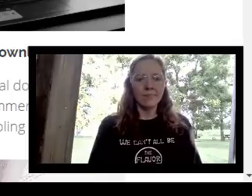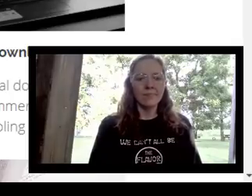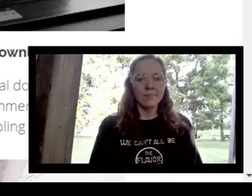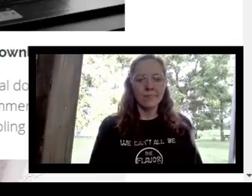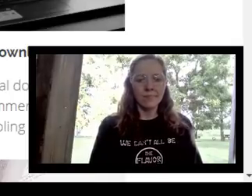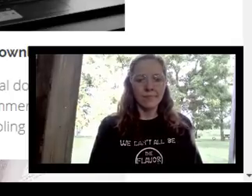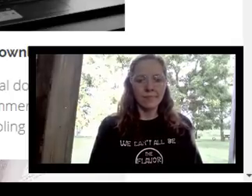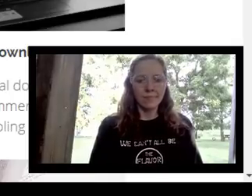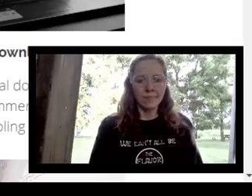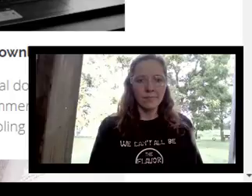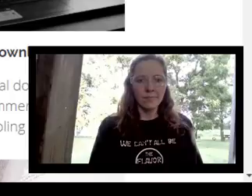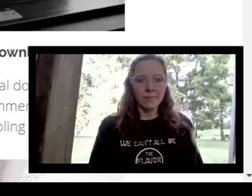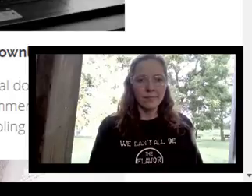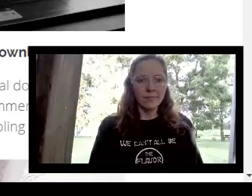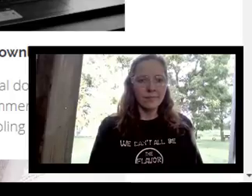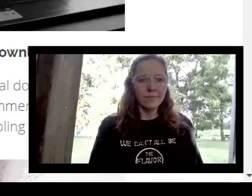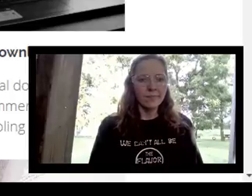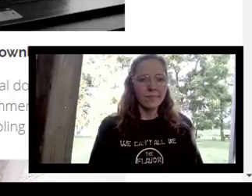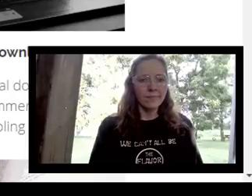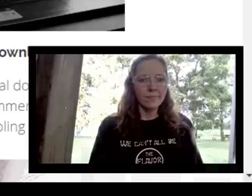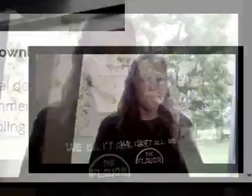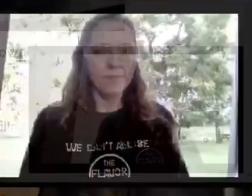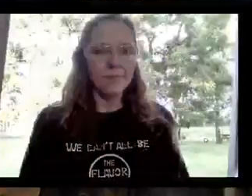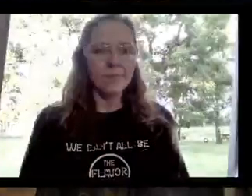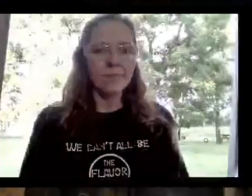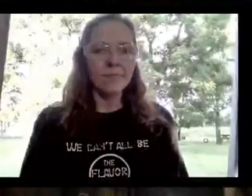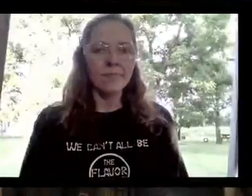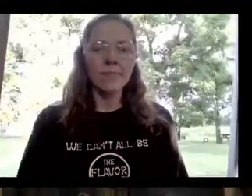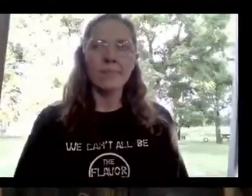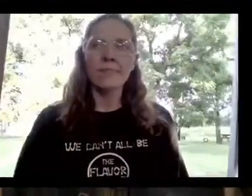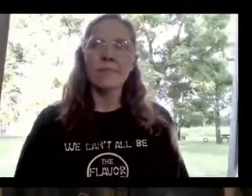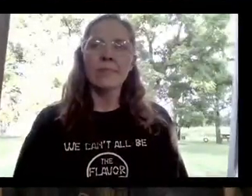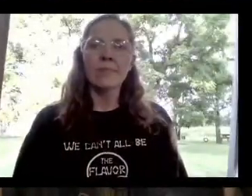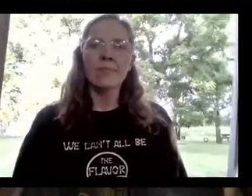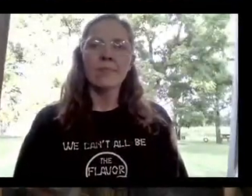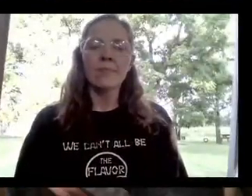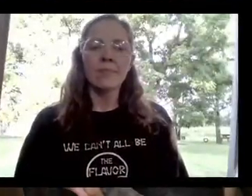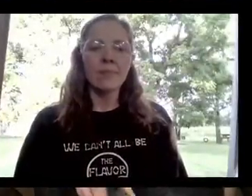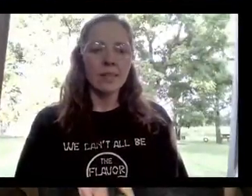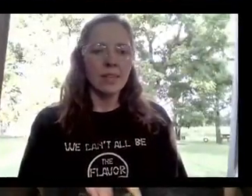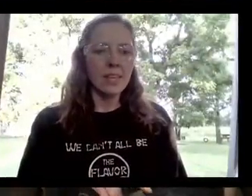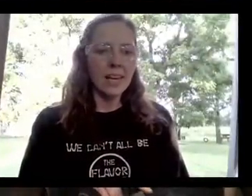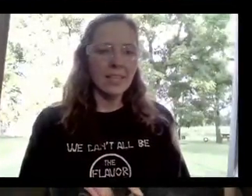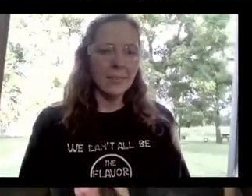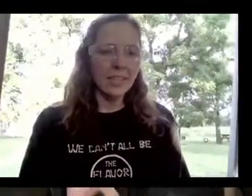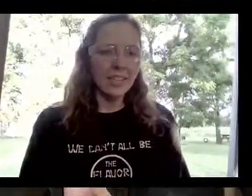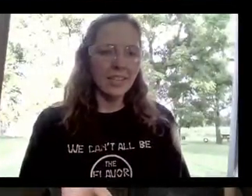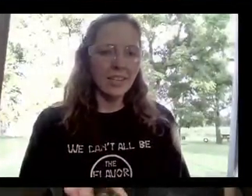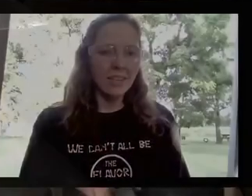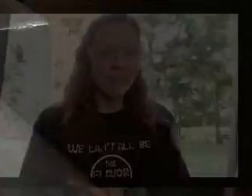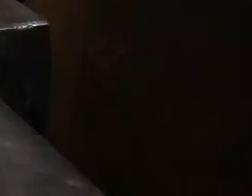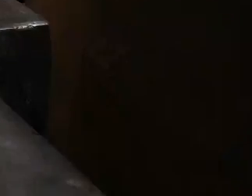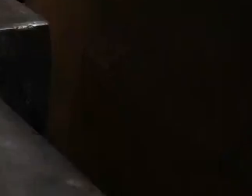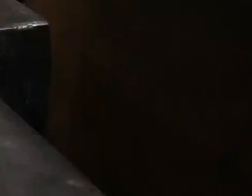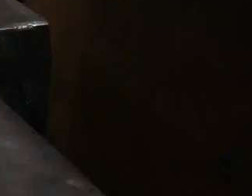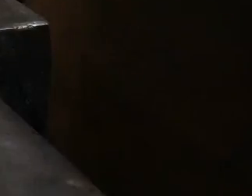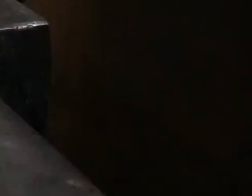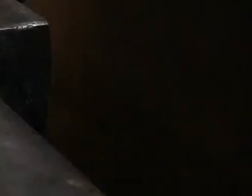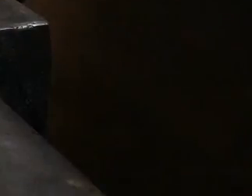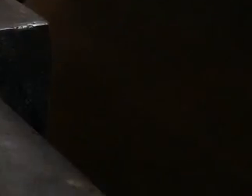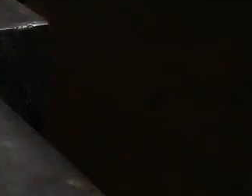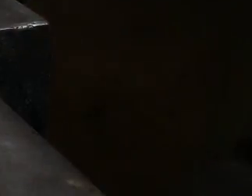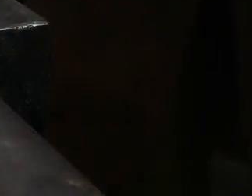these are the swedge blocks of the kind. I did a video on this a little while ago. I don't know if they can go to that angle. Yes, let me change it here. There you